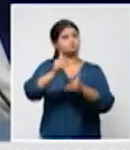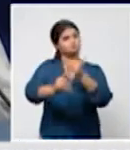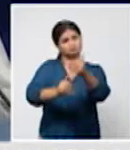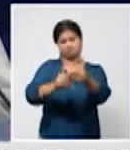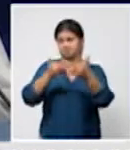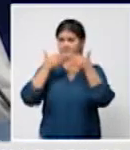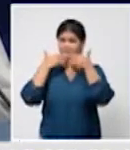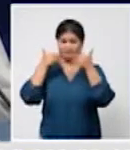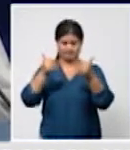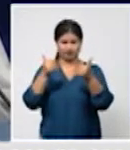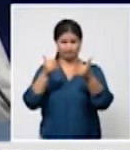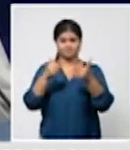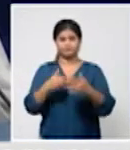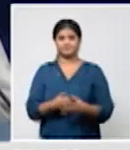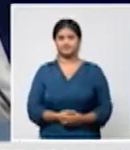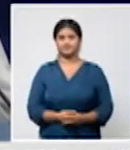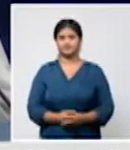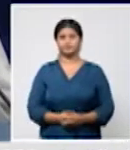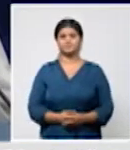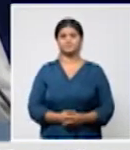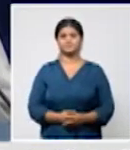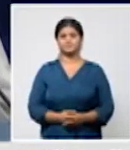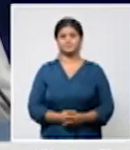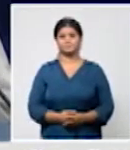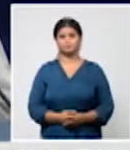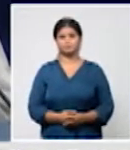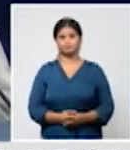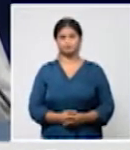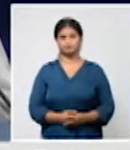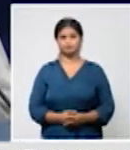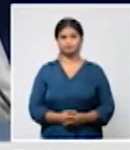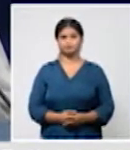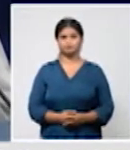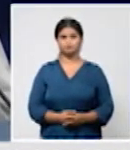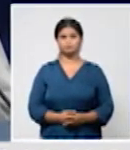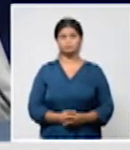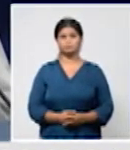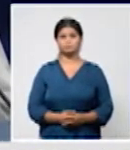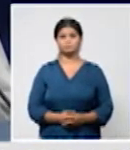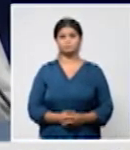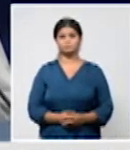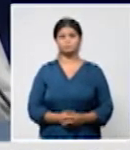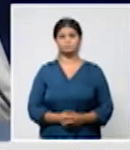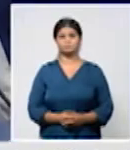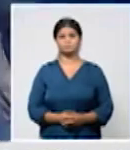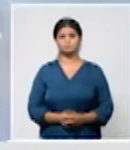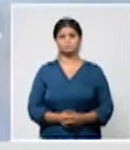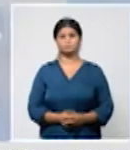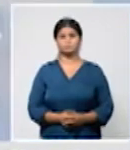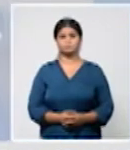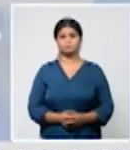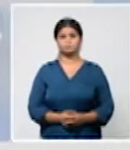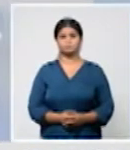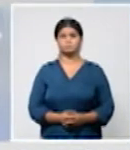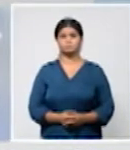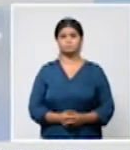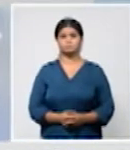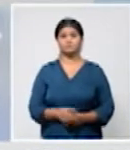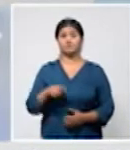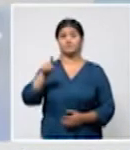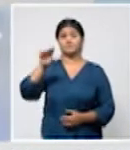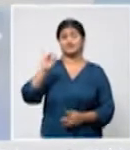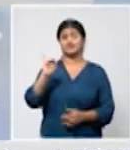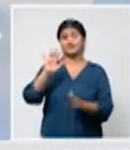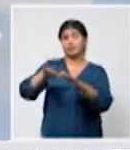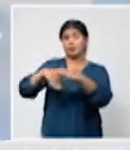2,588 total confirmed cases to date, 146 are active hospitalized cases, of